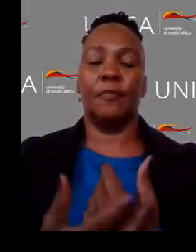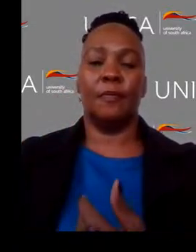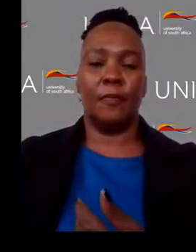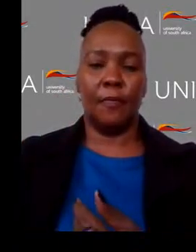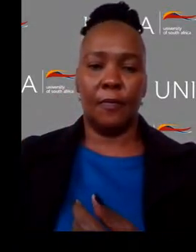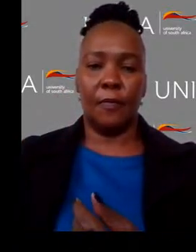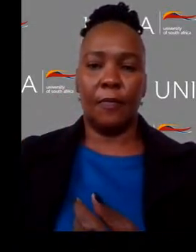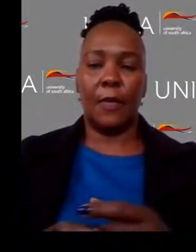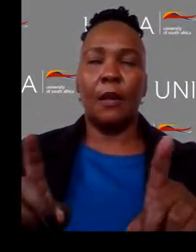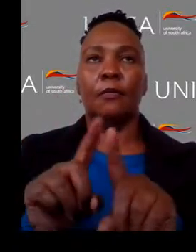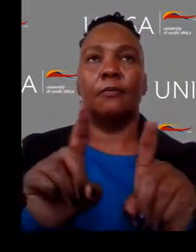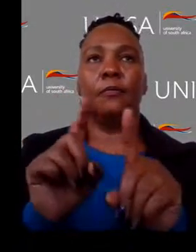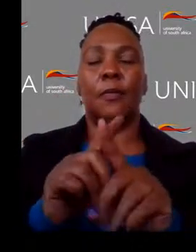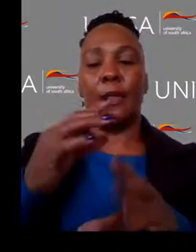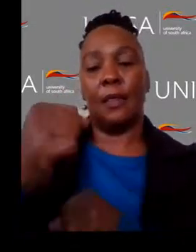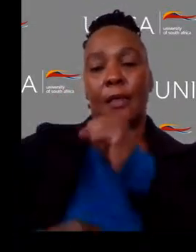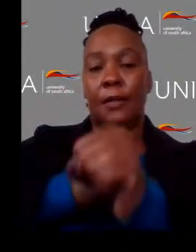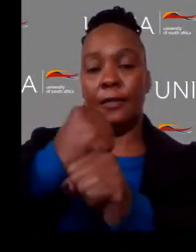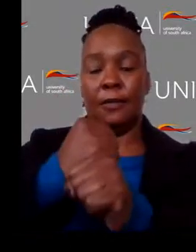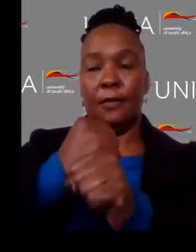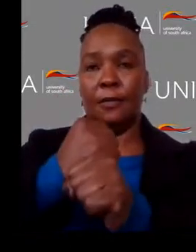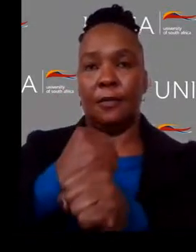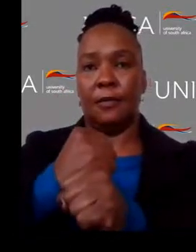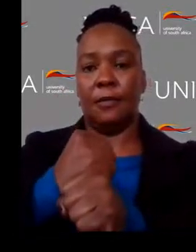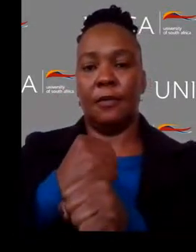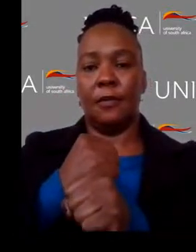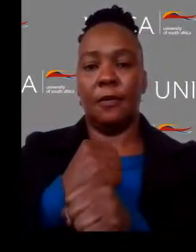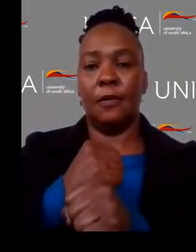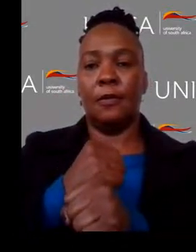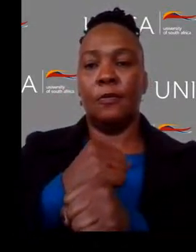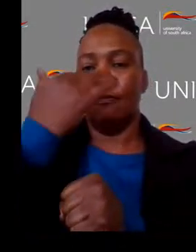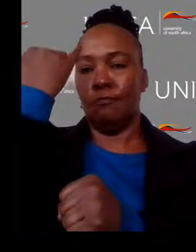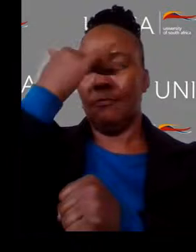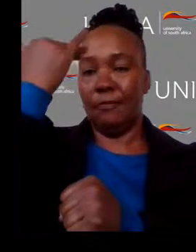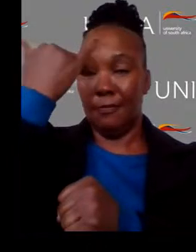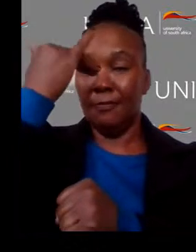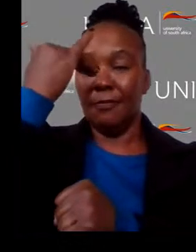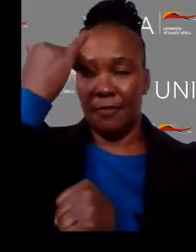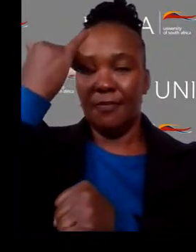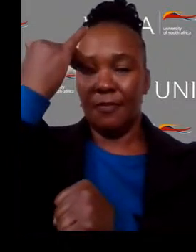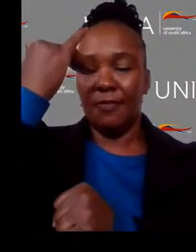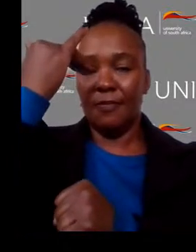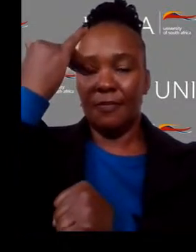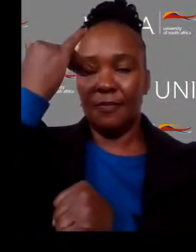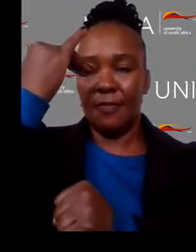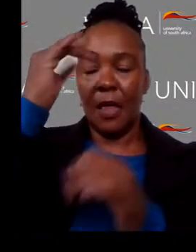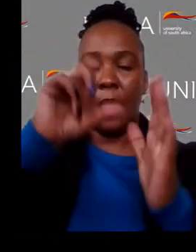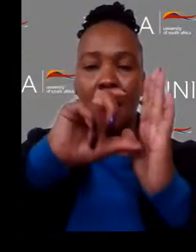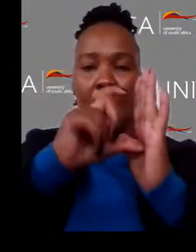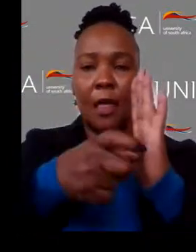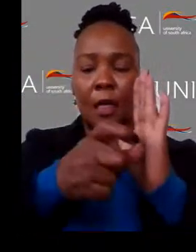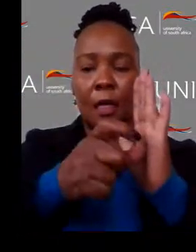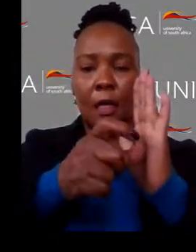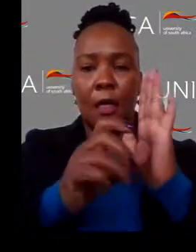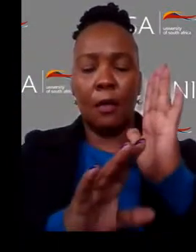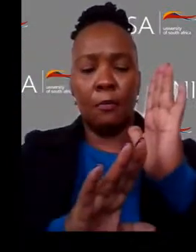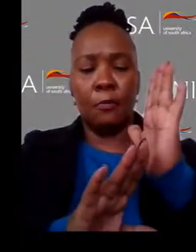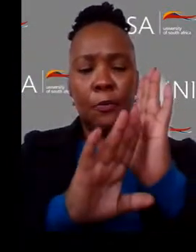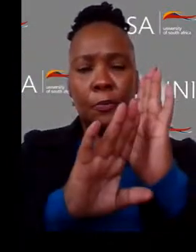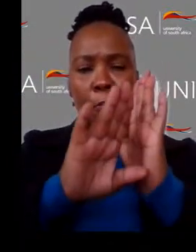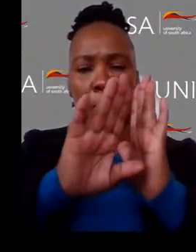in cases this year, you are partially sighted and your disability progress to complete